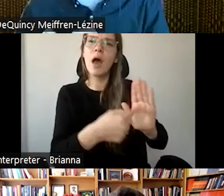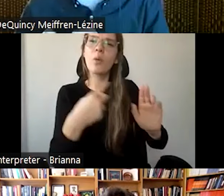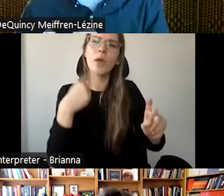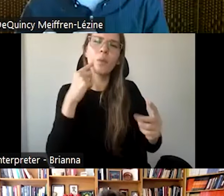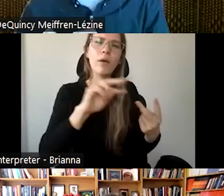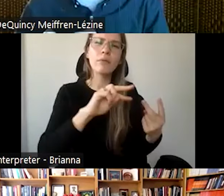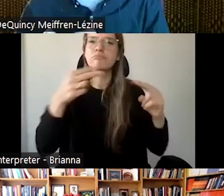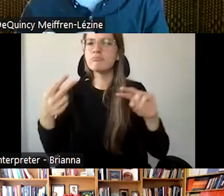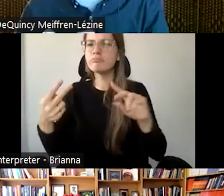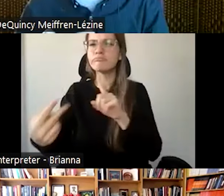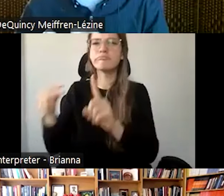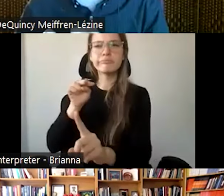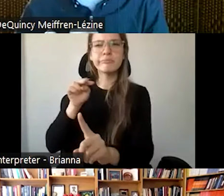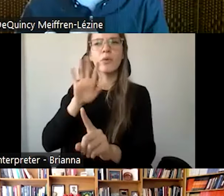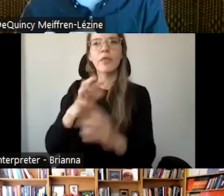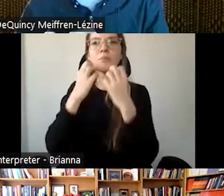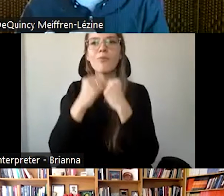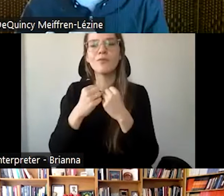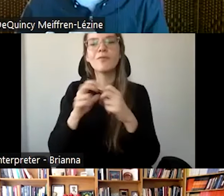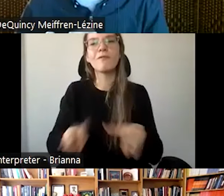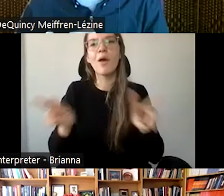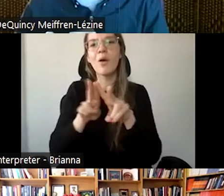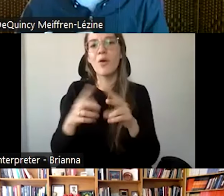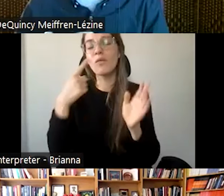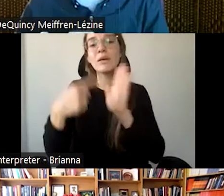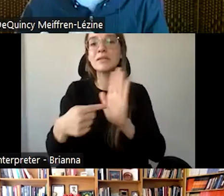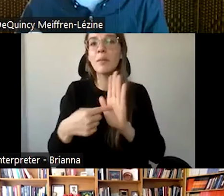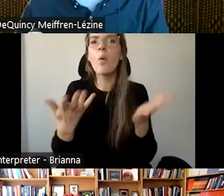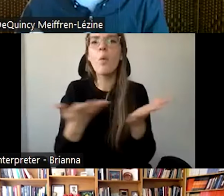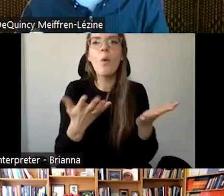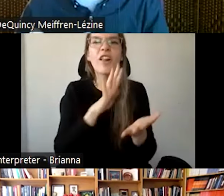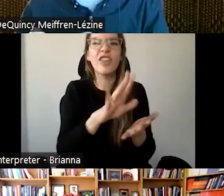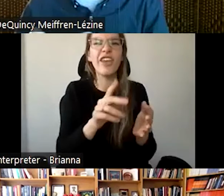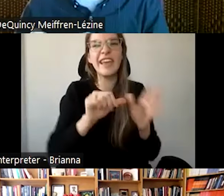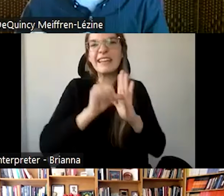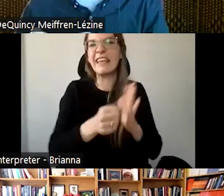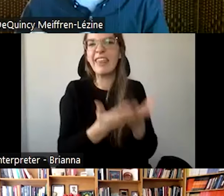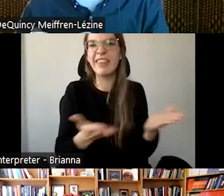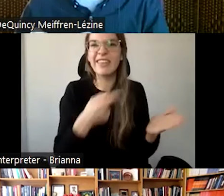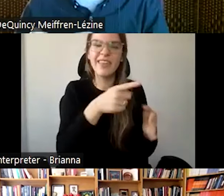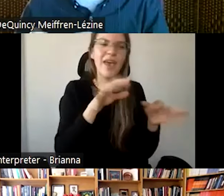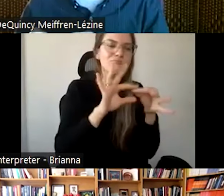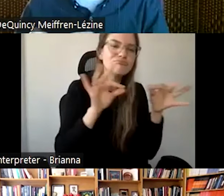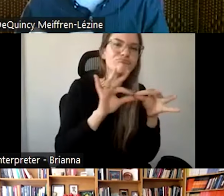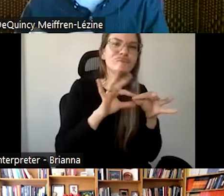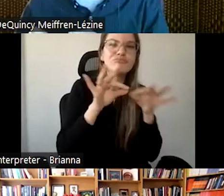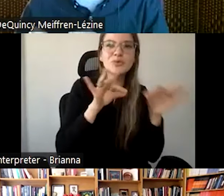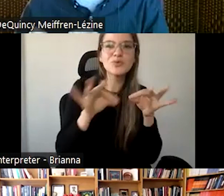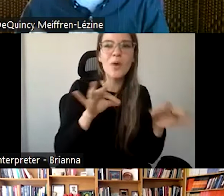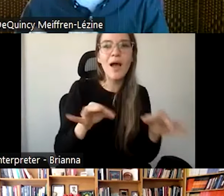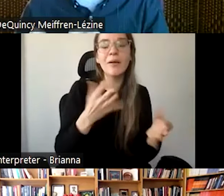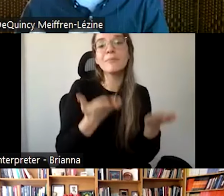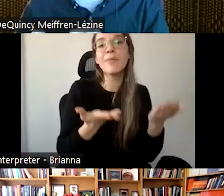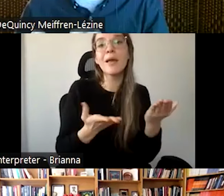in a person's chart what the key aspects were that they were describing for perhaps loss